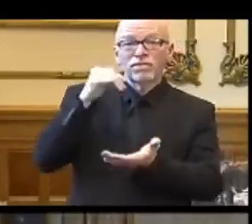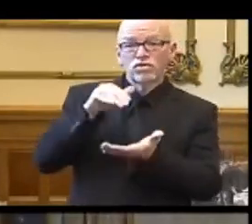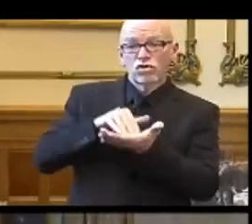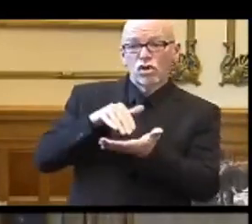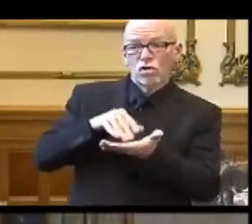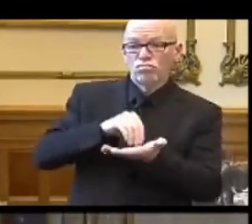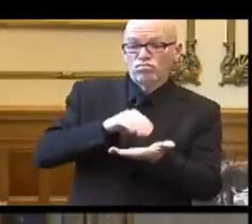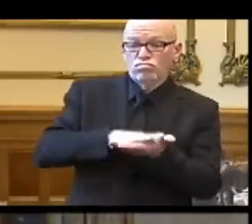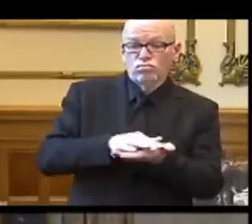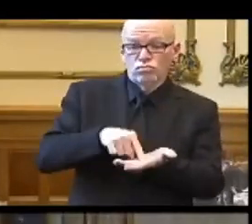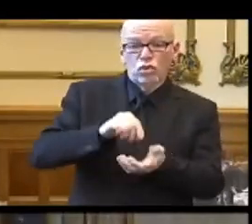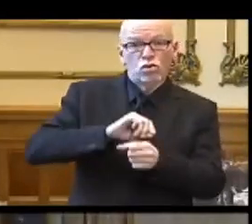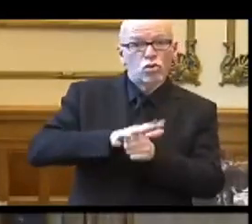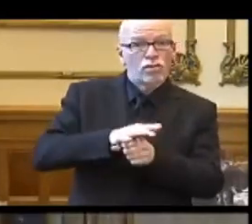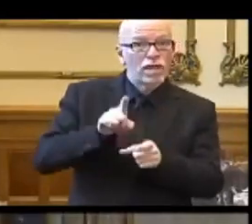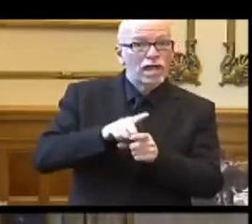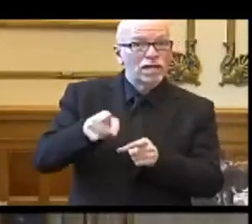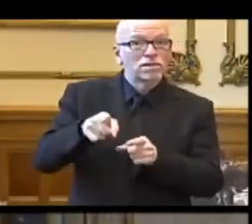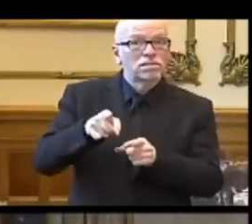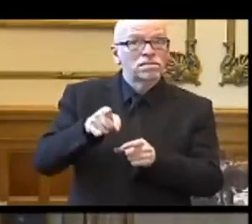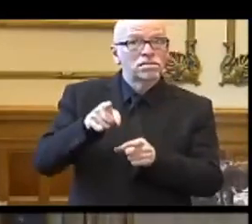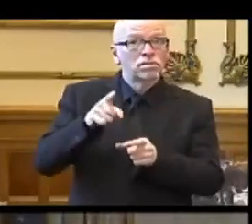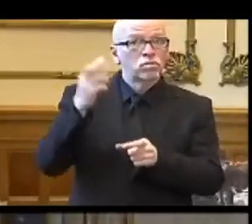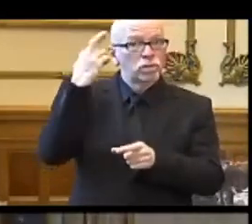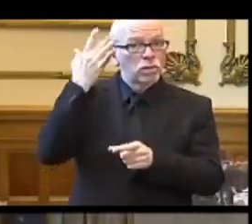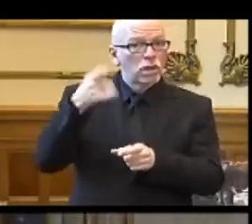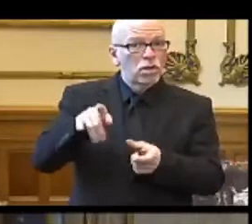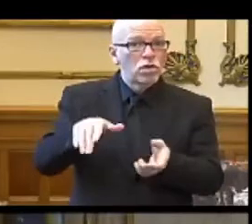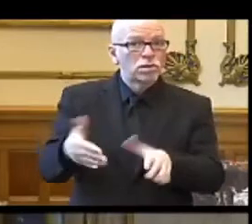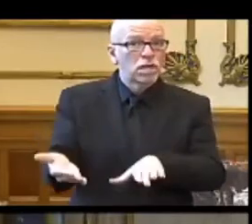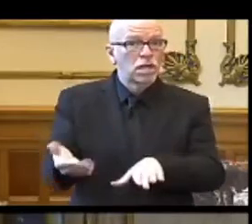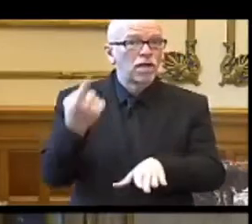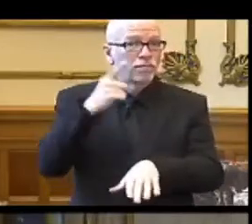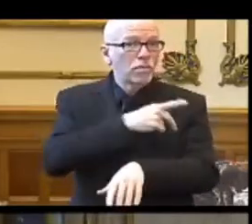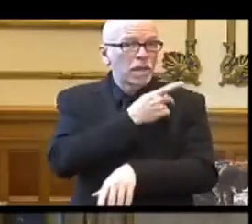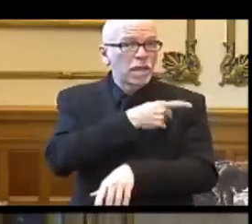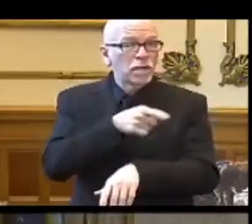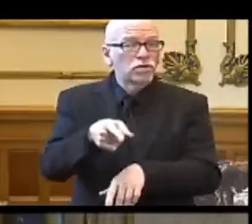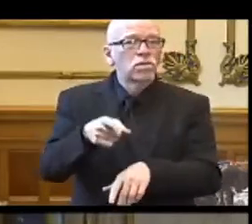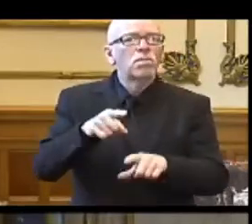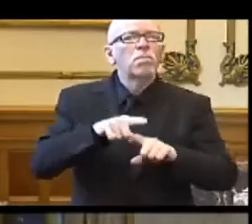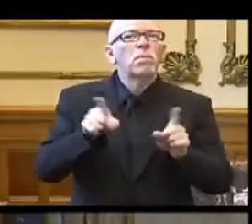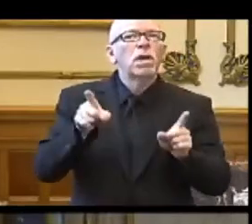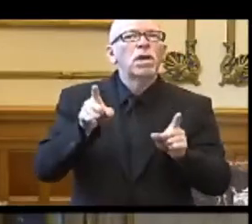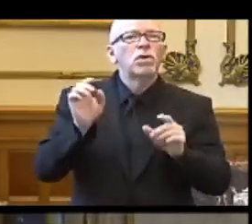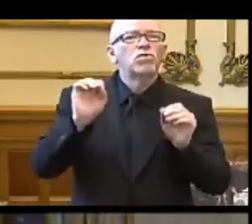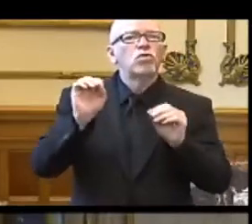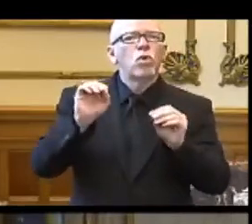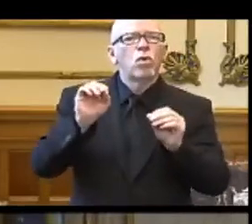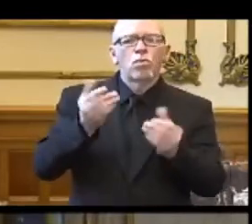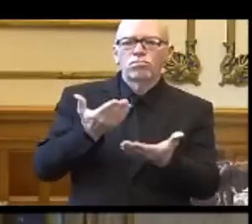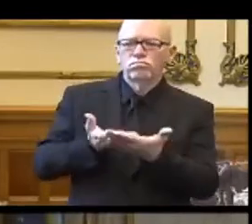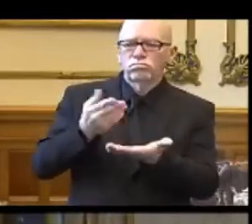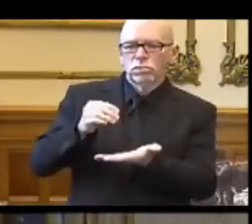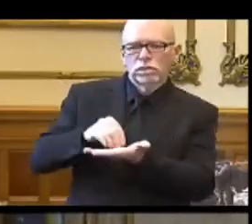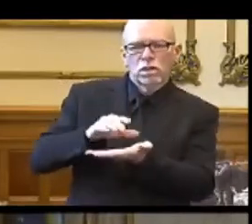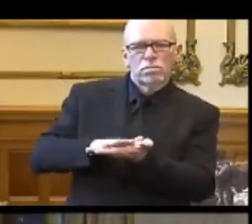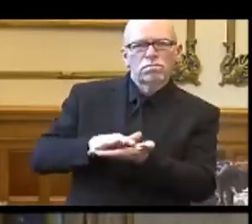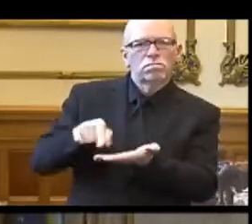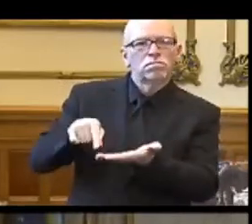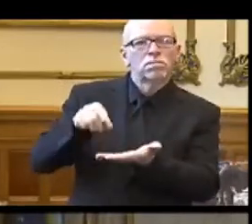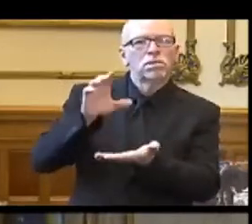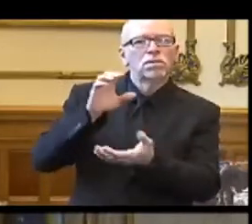listed COVID-19 as the underlying cause of the death for a patient, but there was no documented